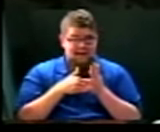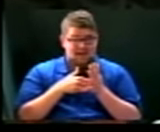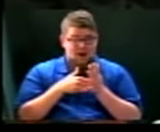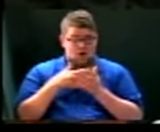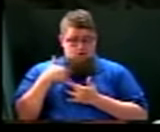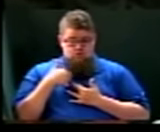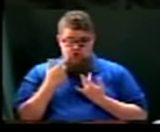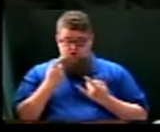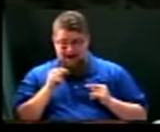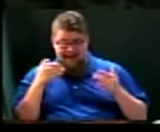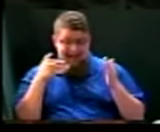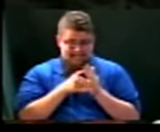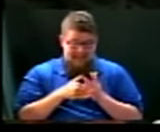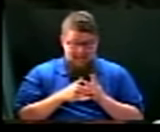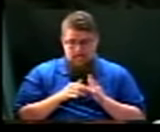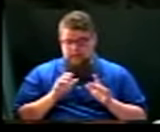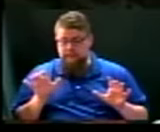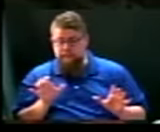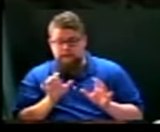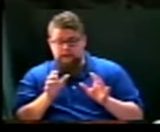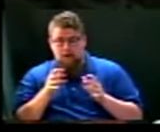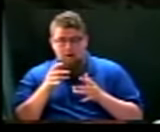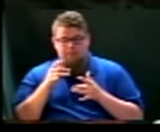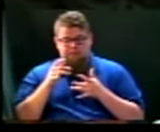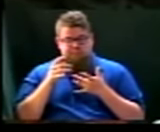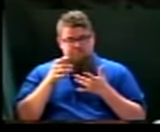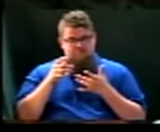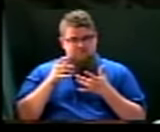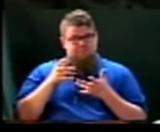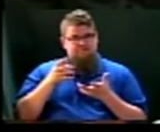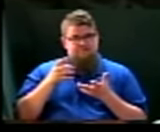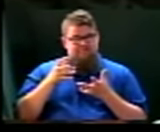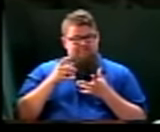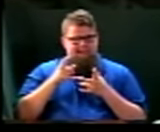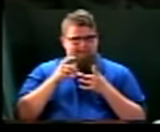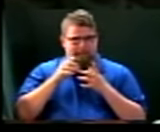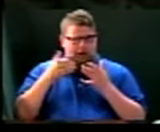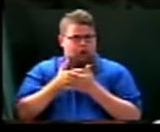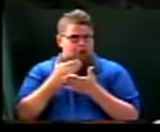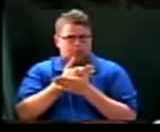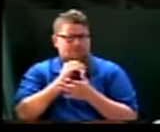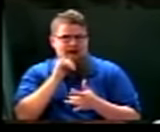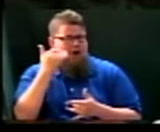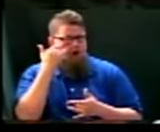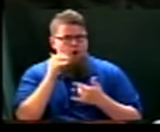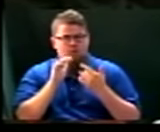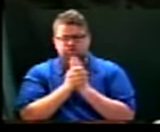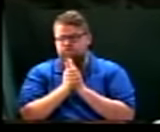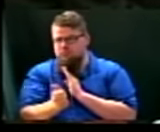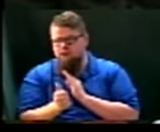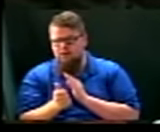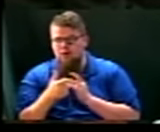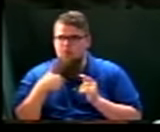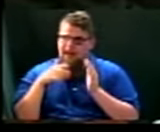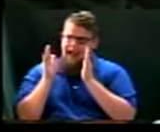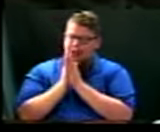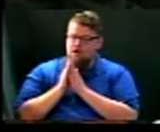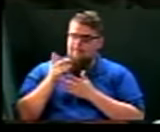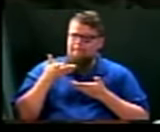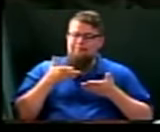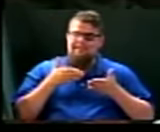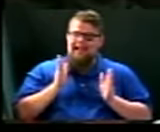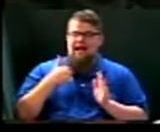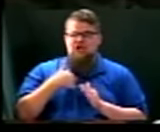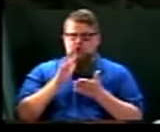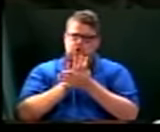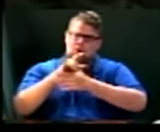a broken down portfolio plane. I ask you to please let us do this on school time. From this point,